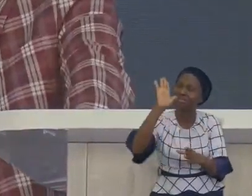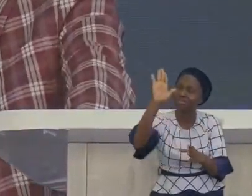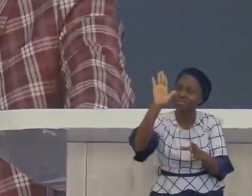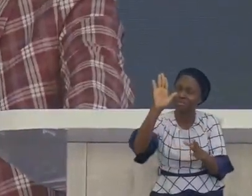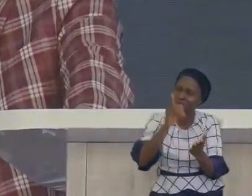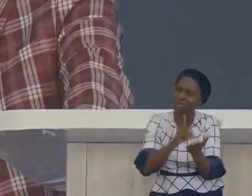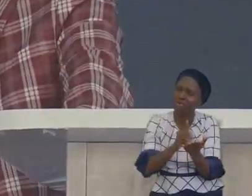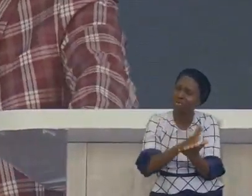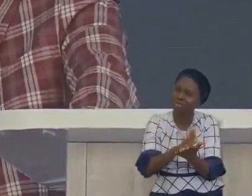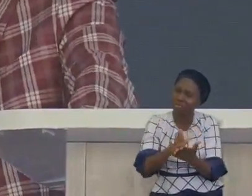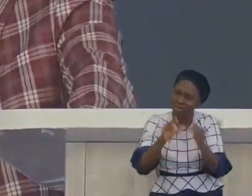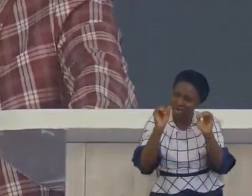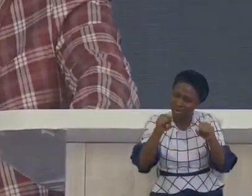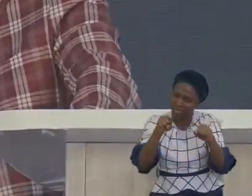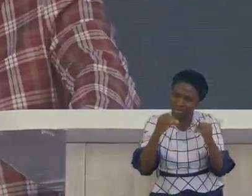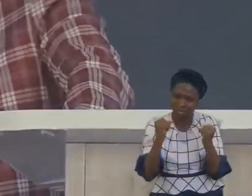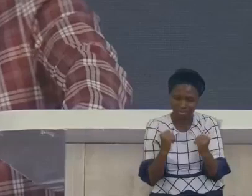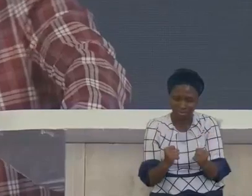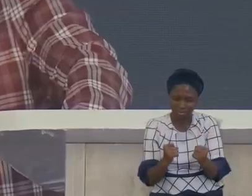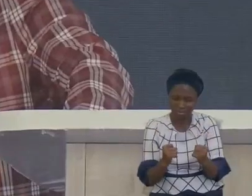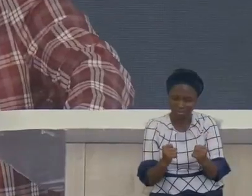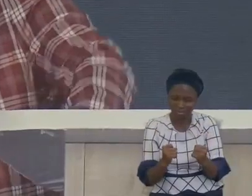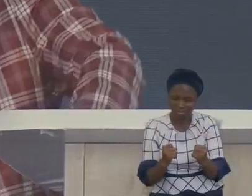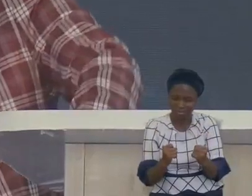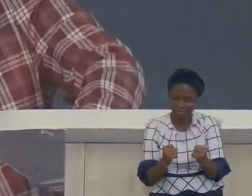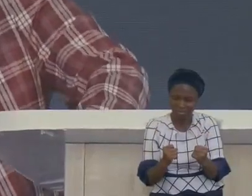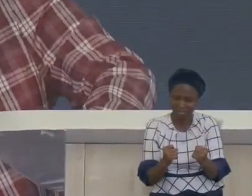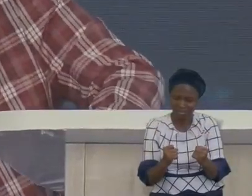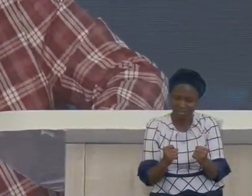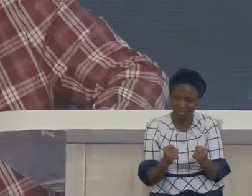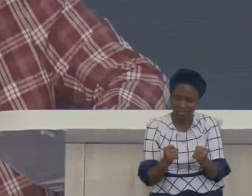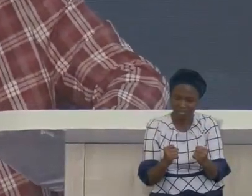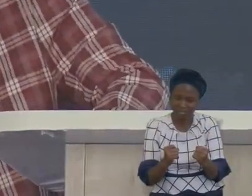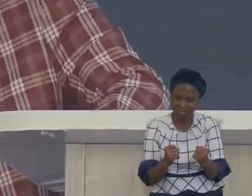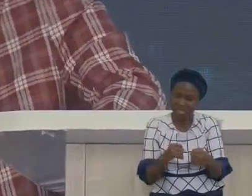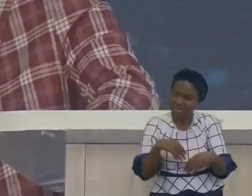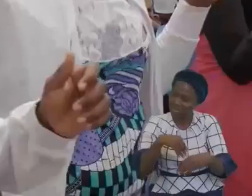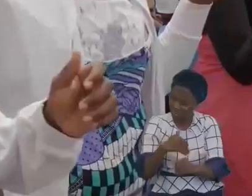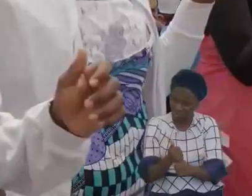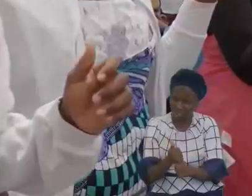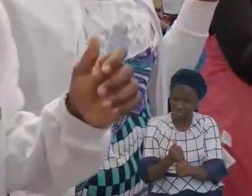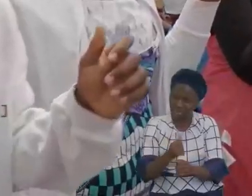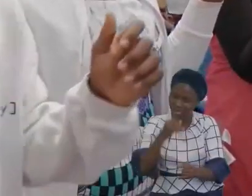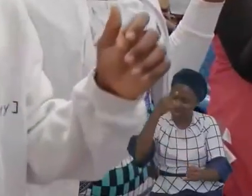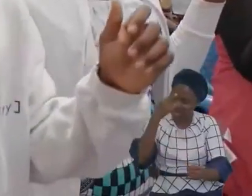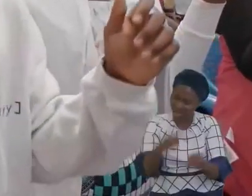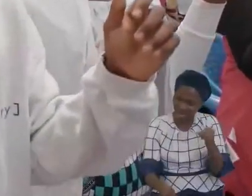bring an end to the uselessness of life in Jesus' name.